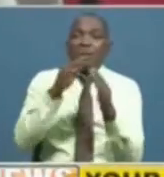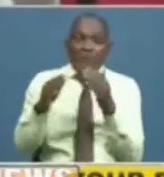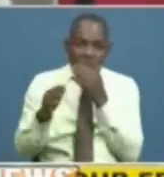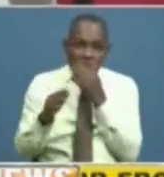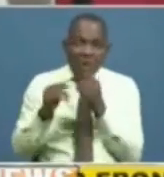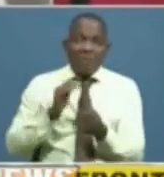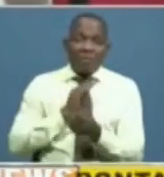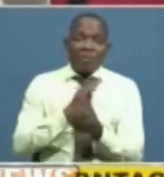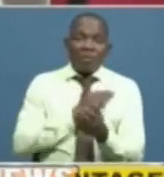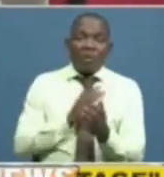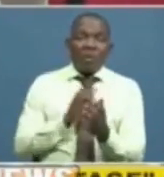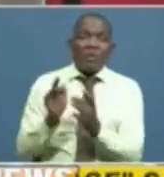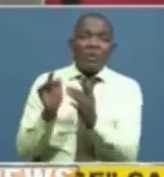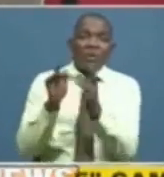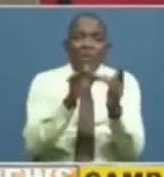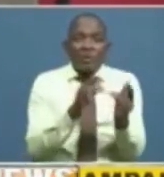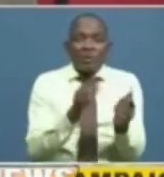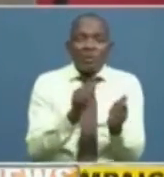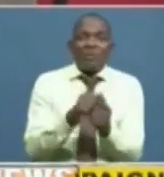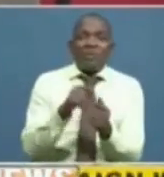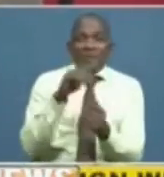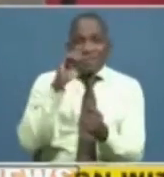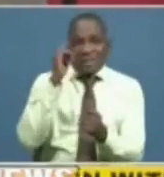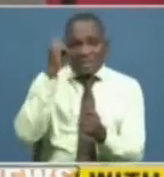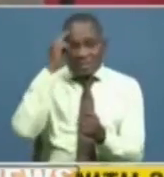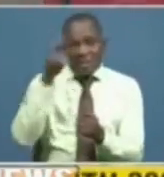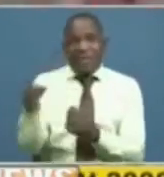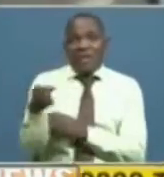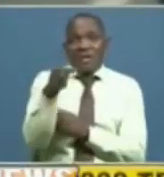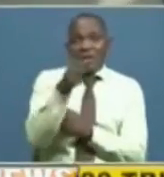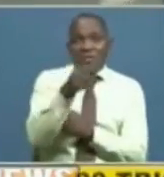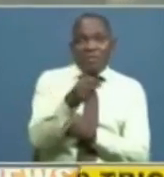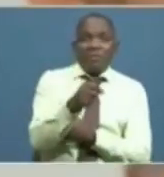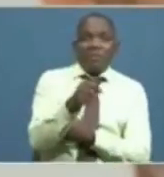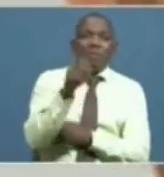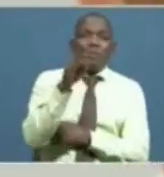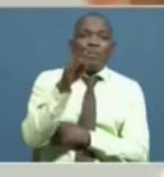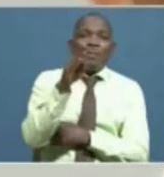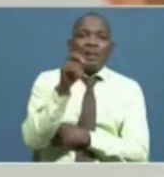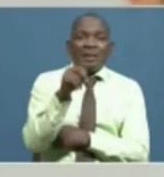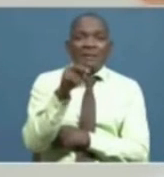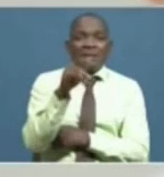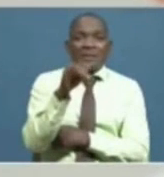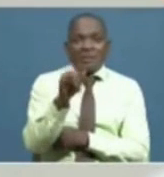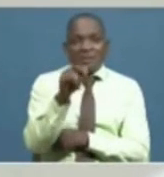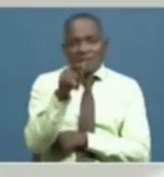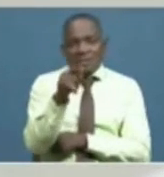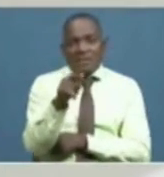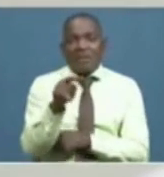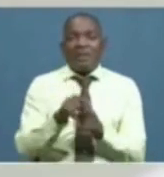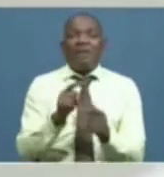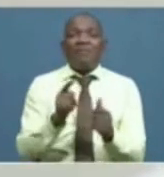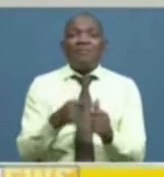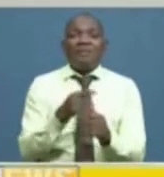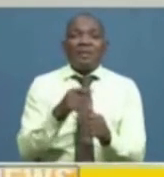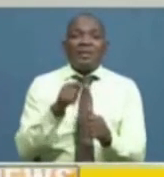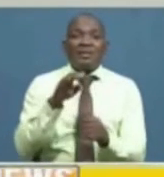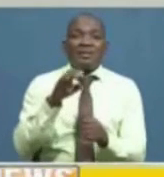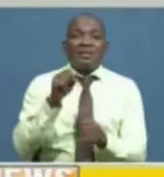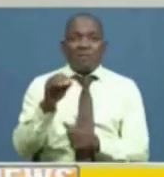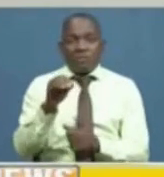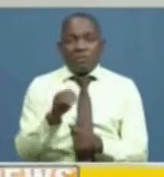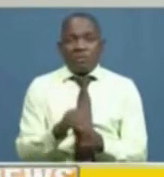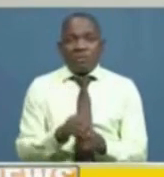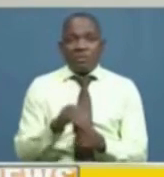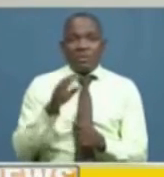board, in consultation with the government, has appointed Kwabena Benty Enchil Dakar as the first chief executive.